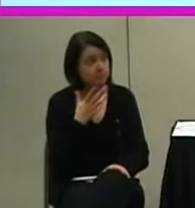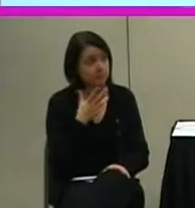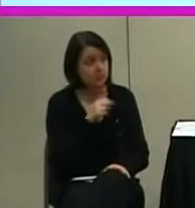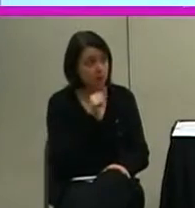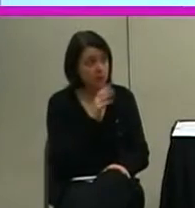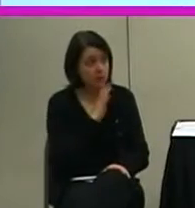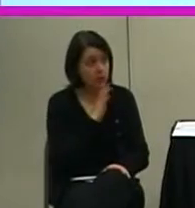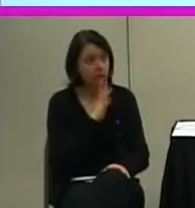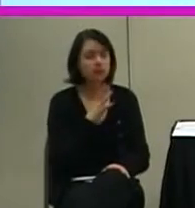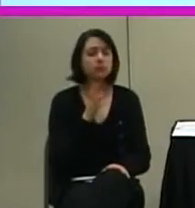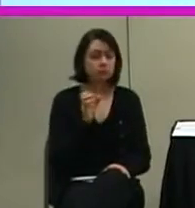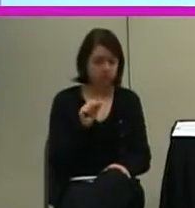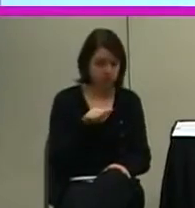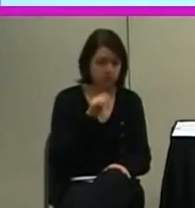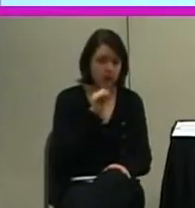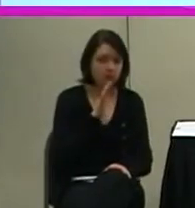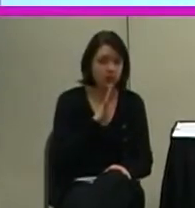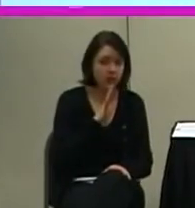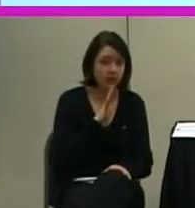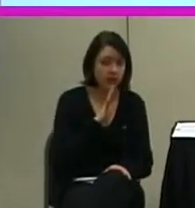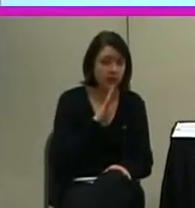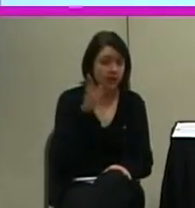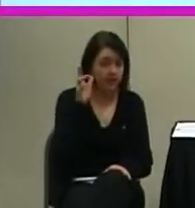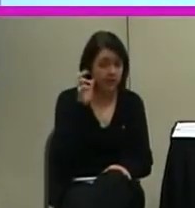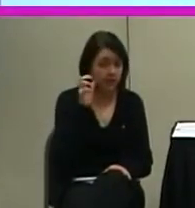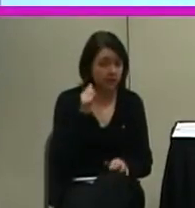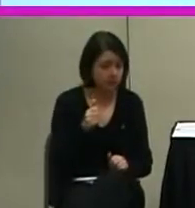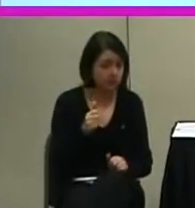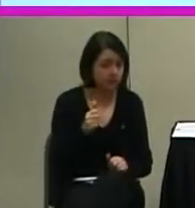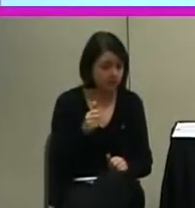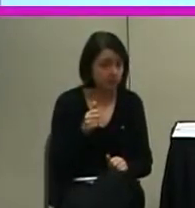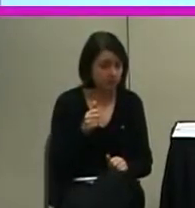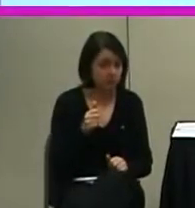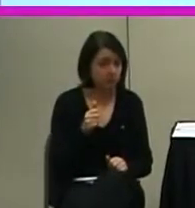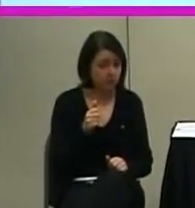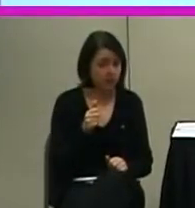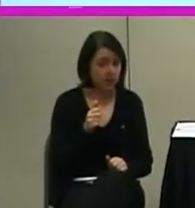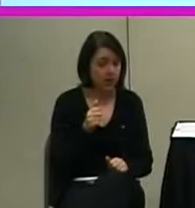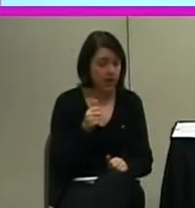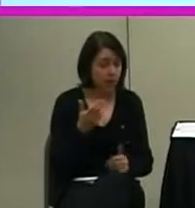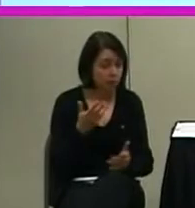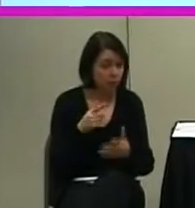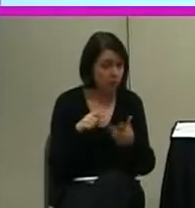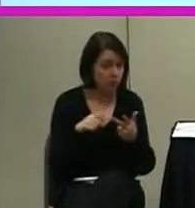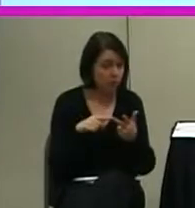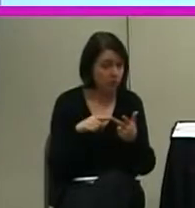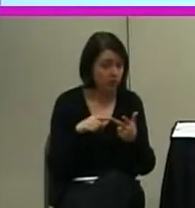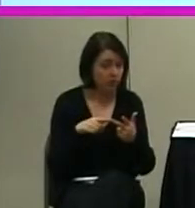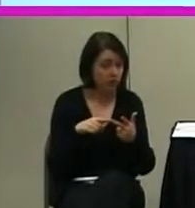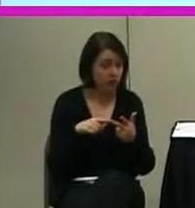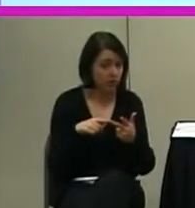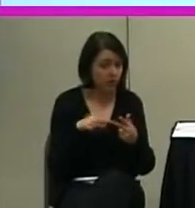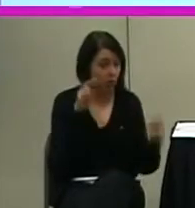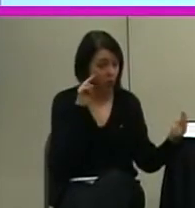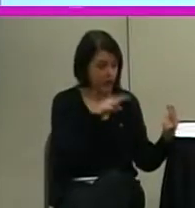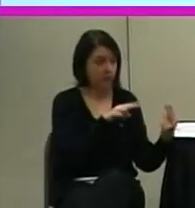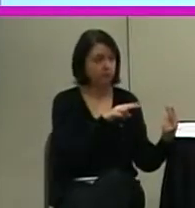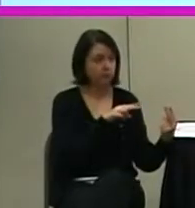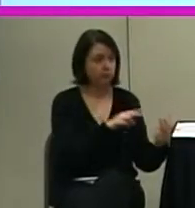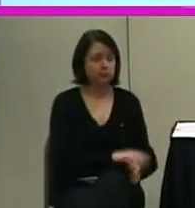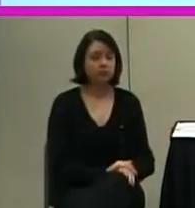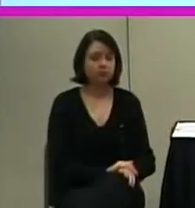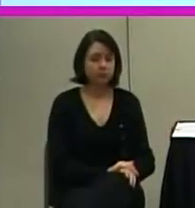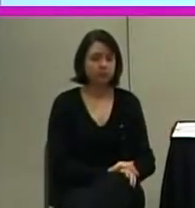Not talking and listening. I'll be listening if I'm not talking, and I'm looking right at